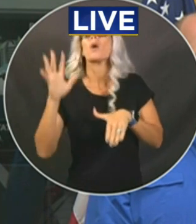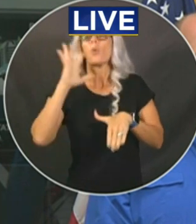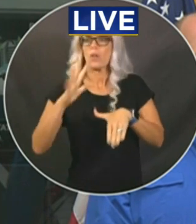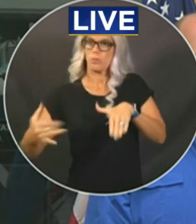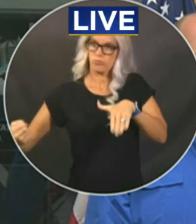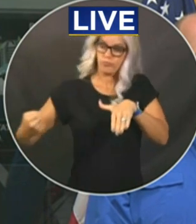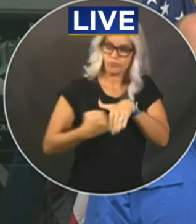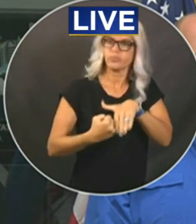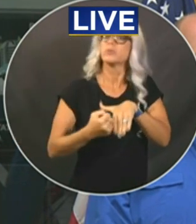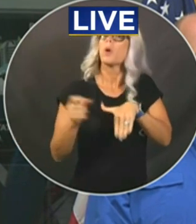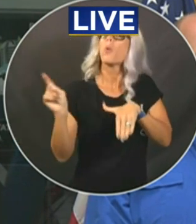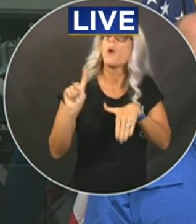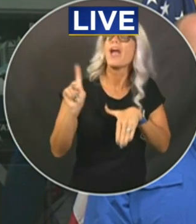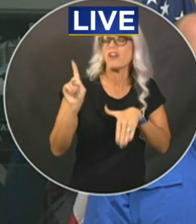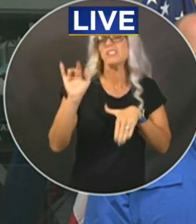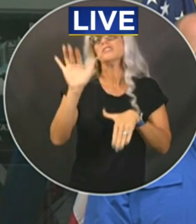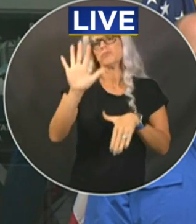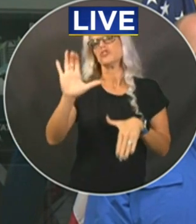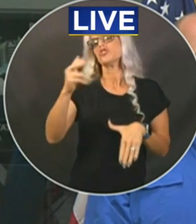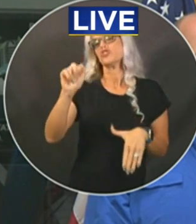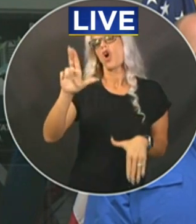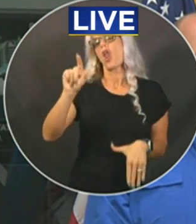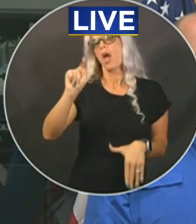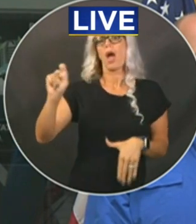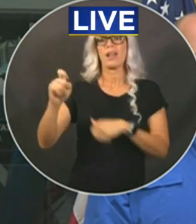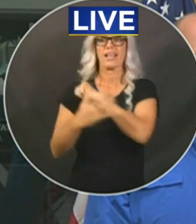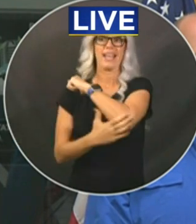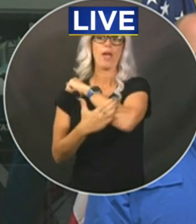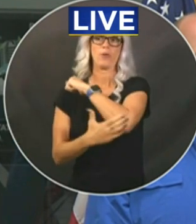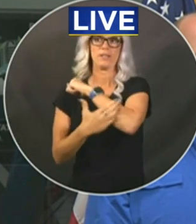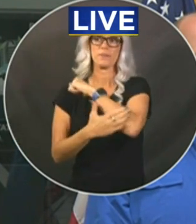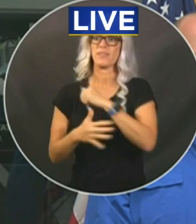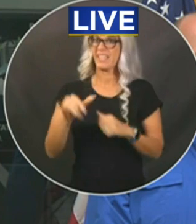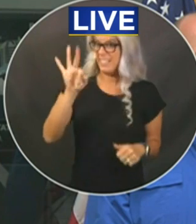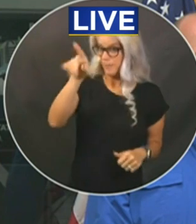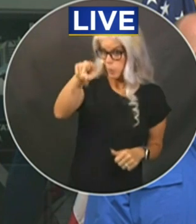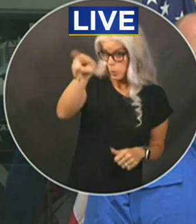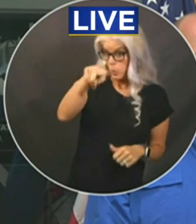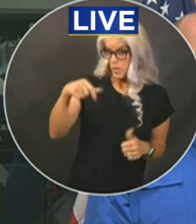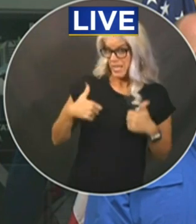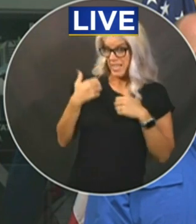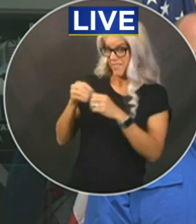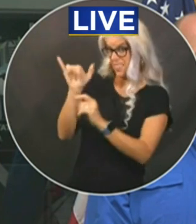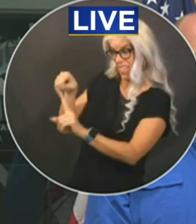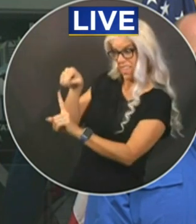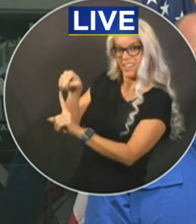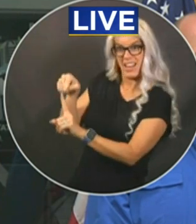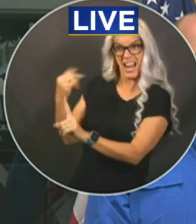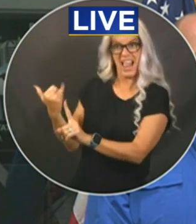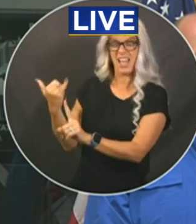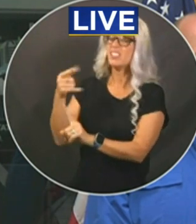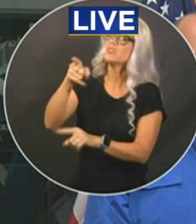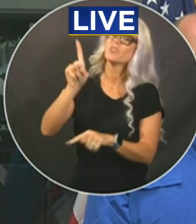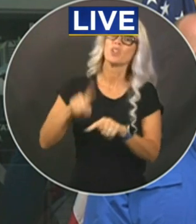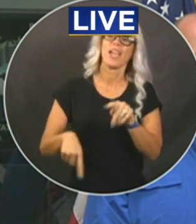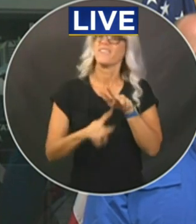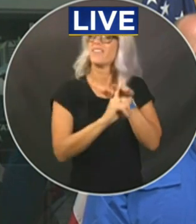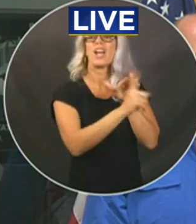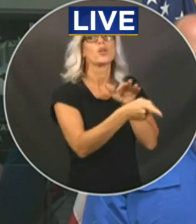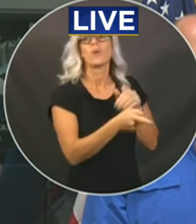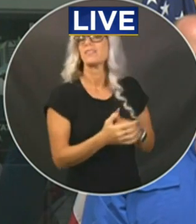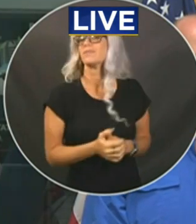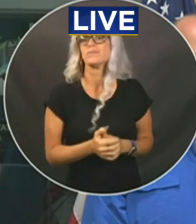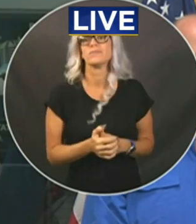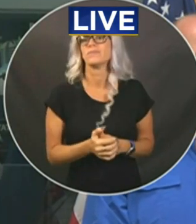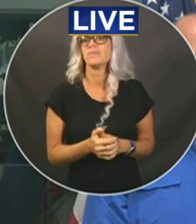it's no longer possible to safely evacuate. It's time to hunker down and prepare for this storm. This is a